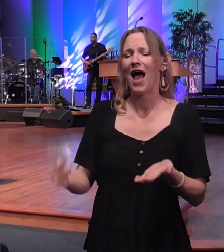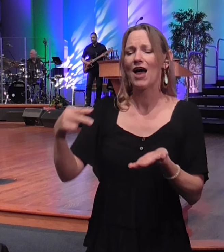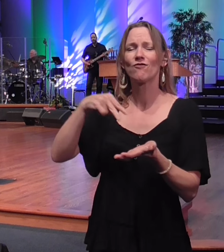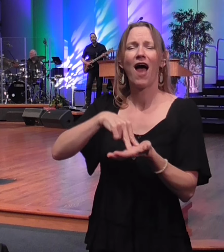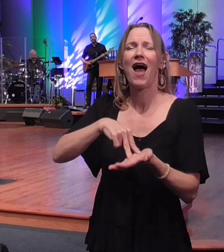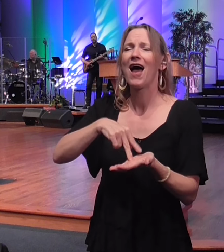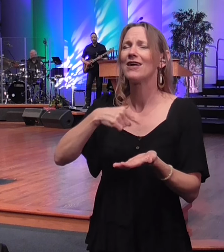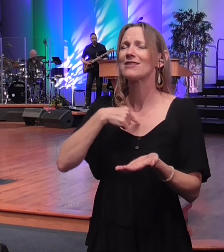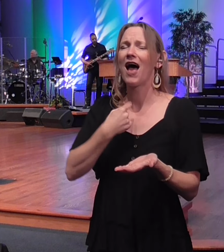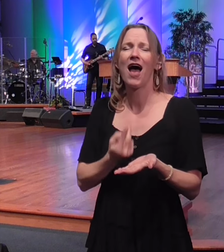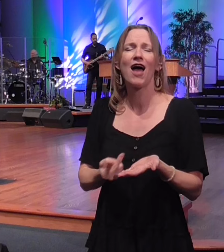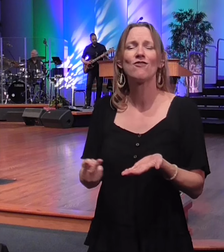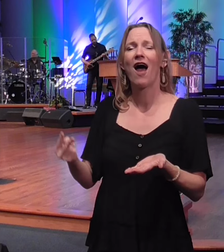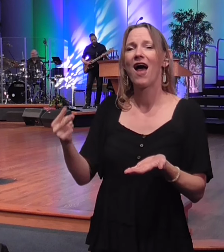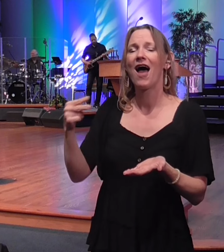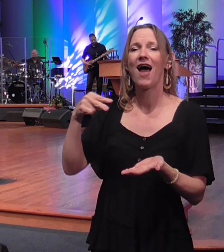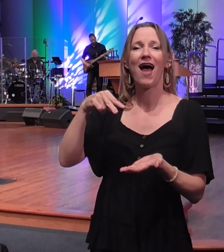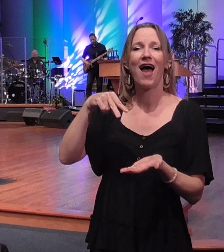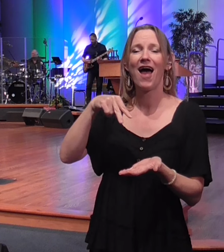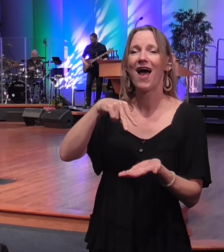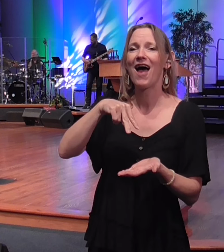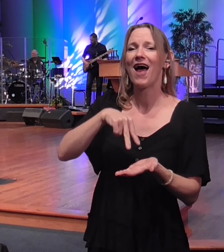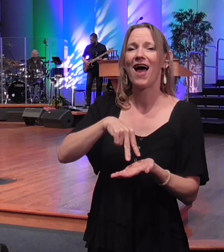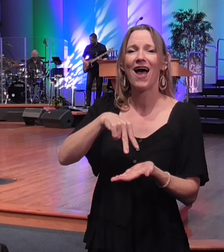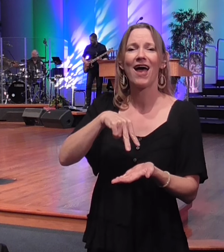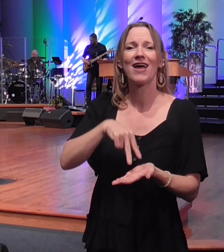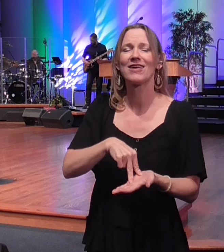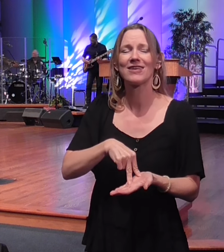I rise